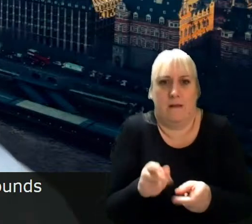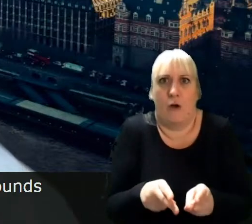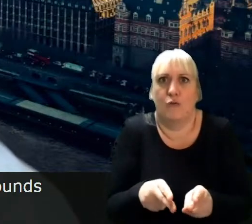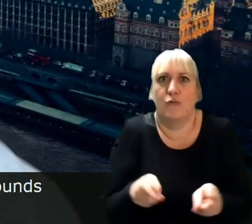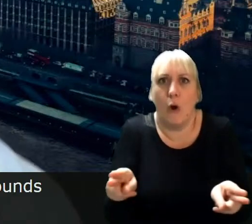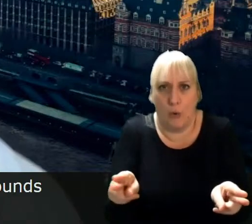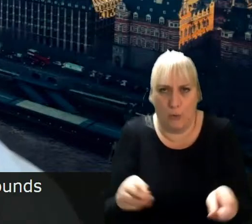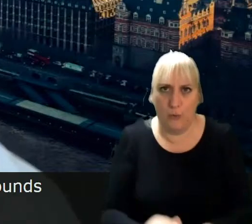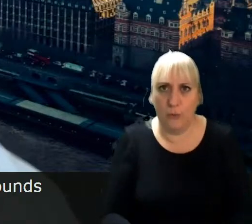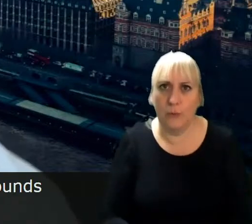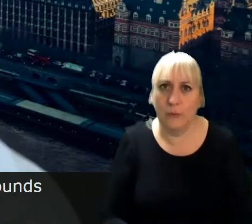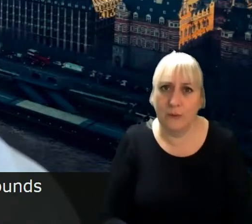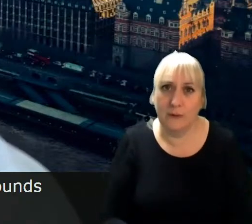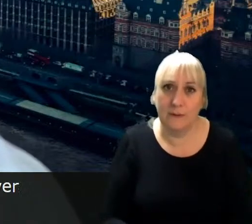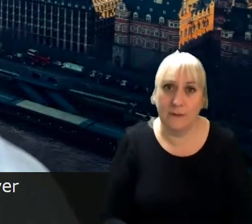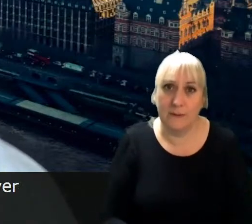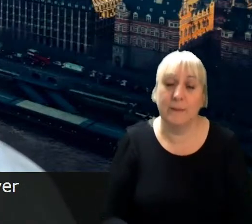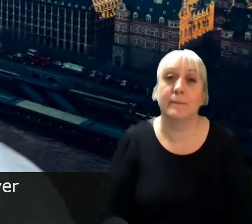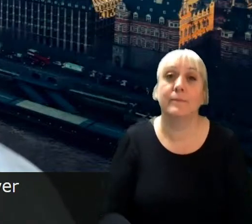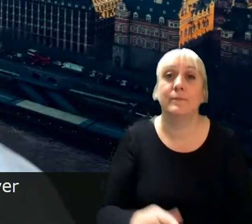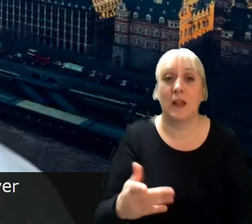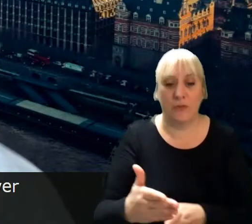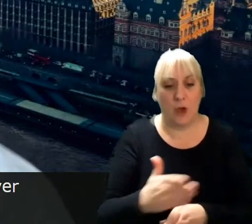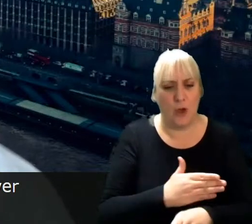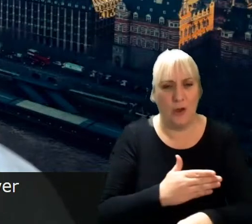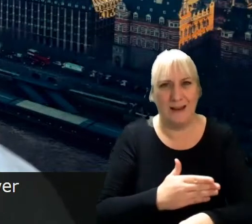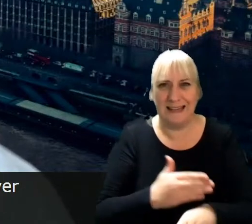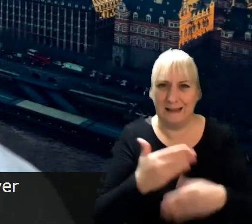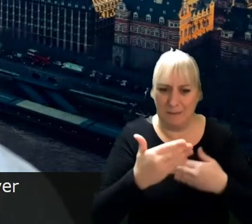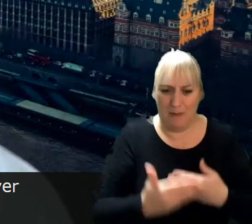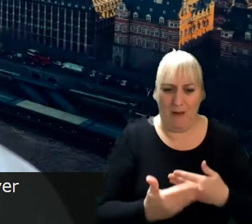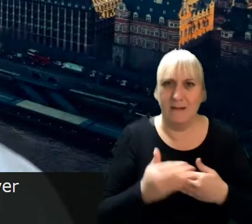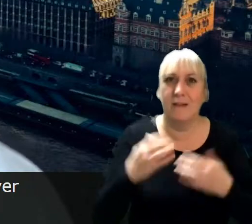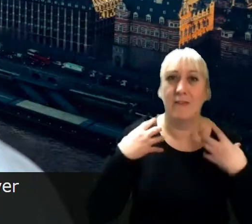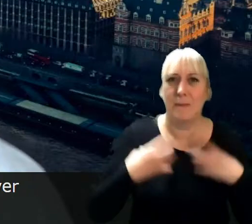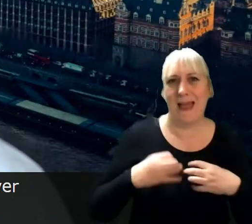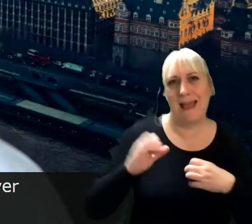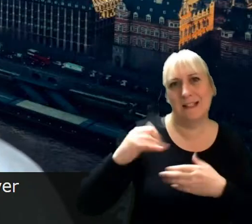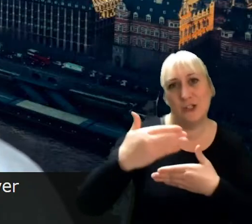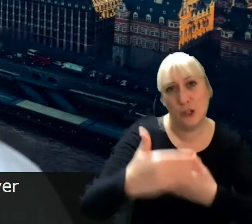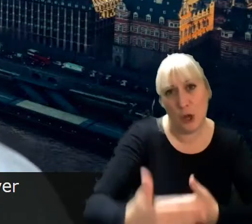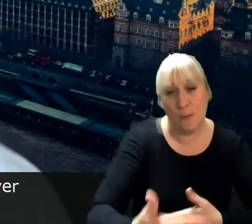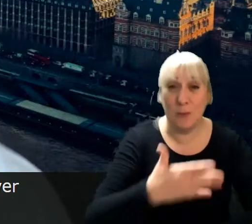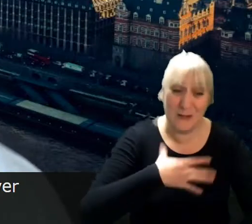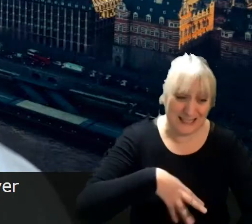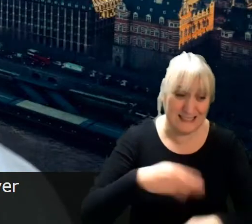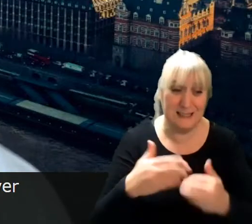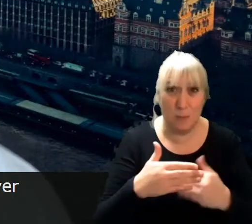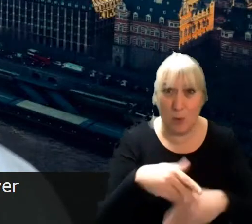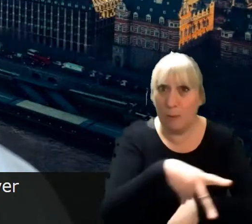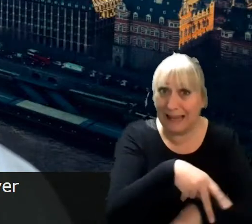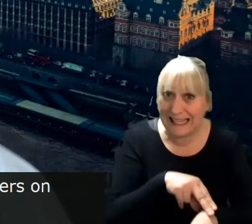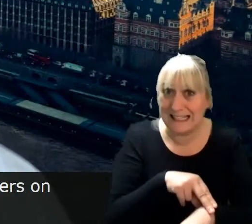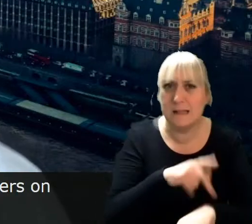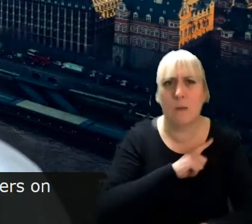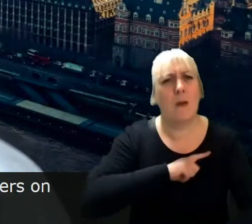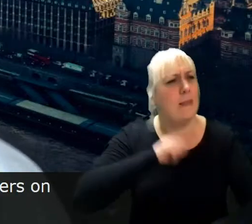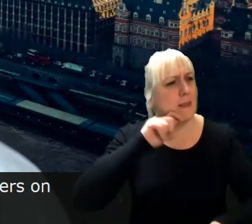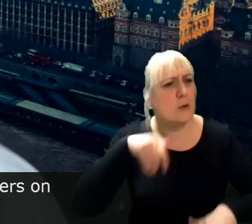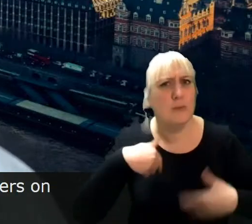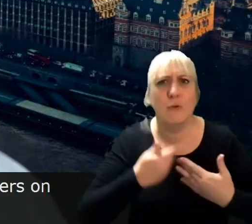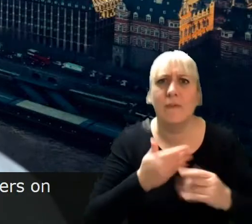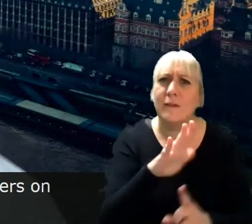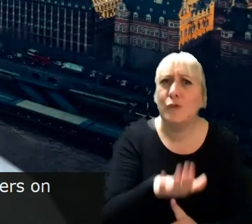part of the mayor's term, and we needed those police officers on the road. We needed them to be providing reassurance to communities and to